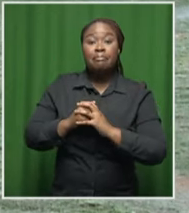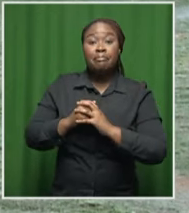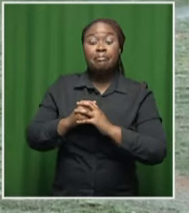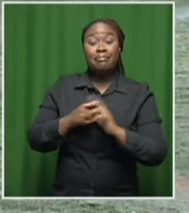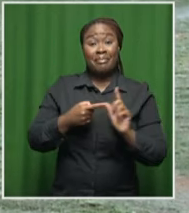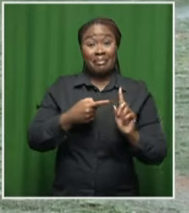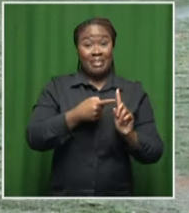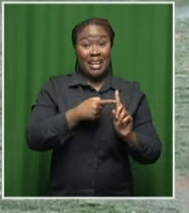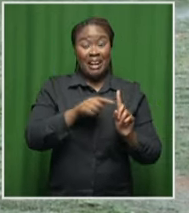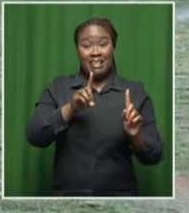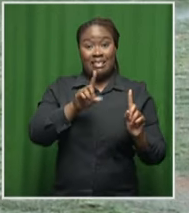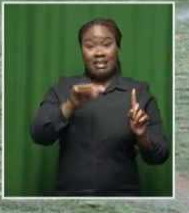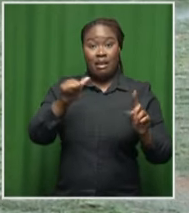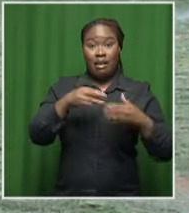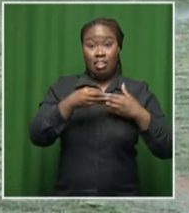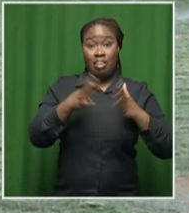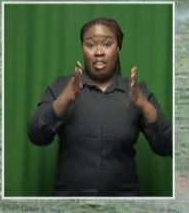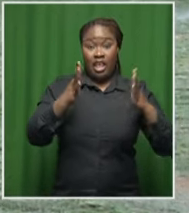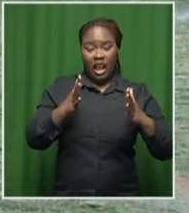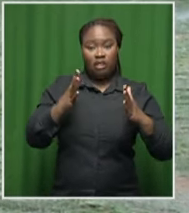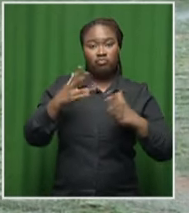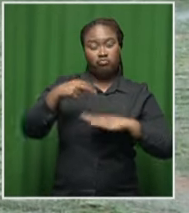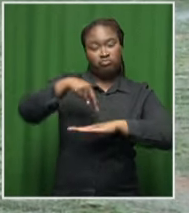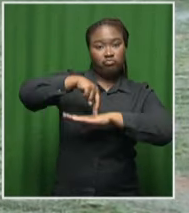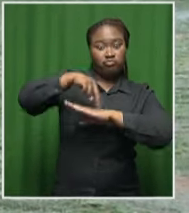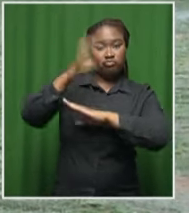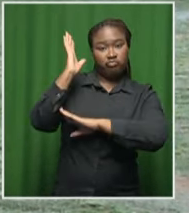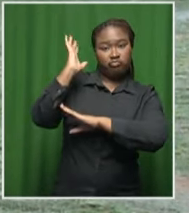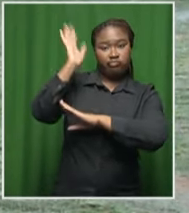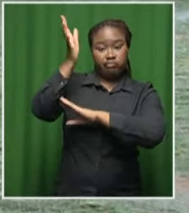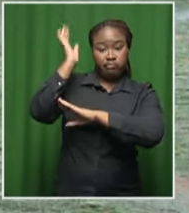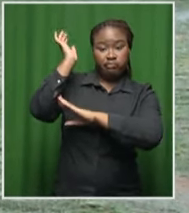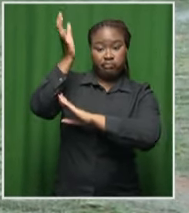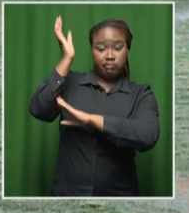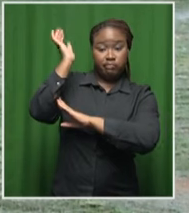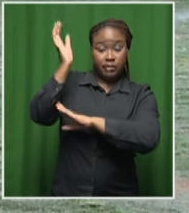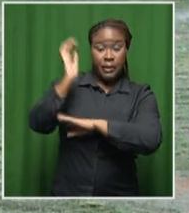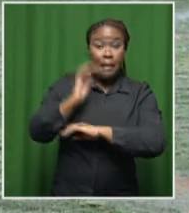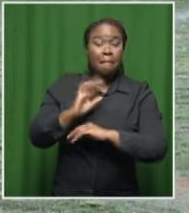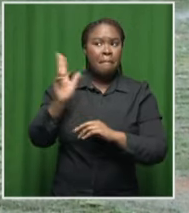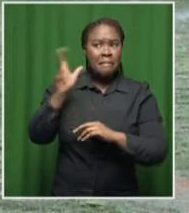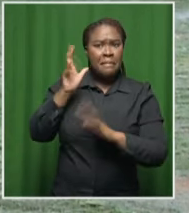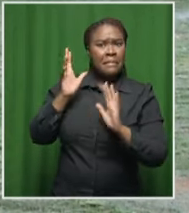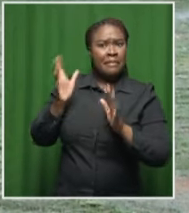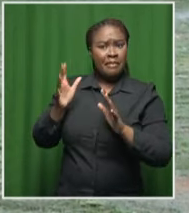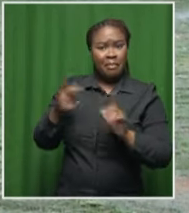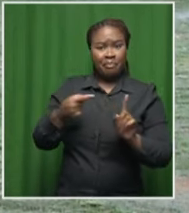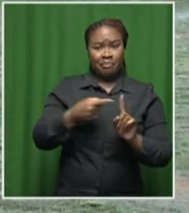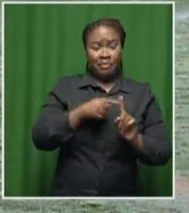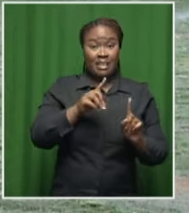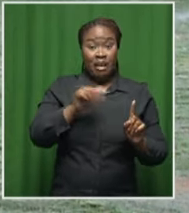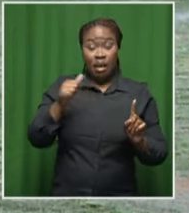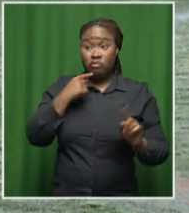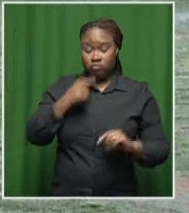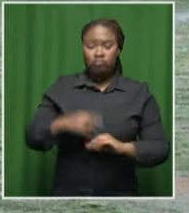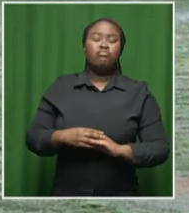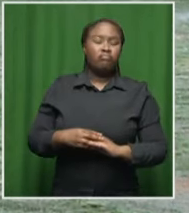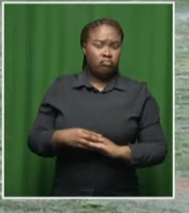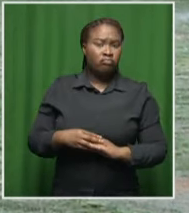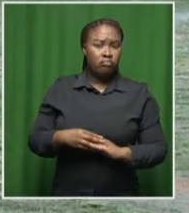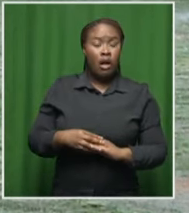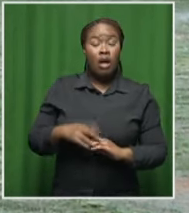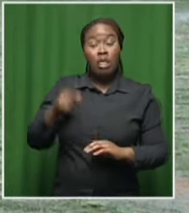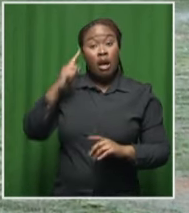be addressing thousands of these supporters. And of course, like we've heard, the DA saying that their manifesto will be centered around the